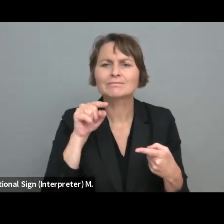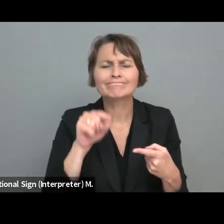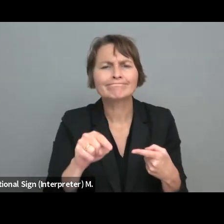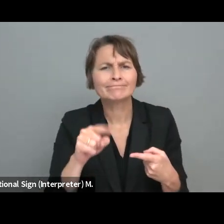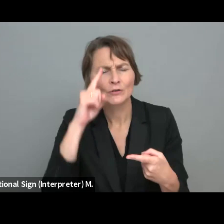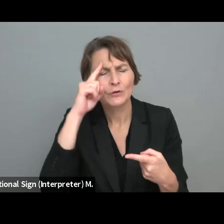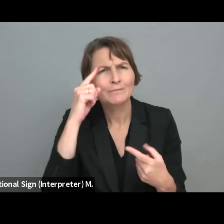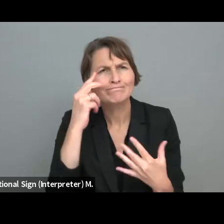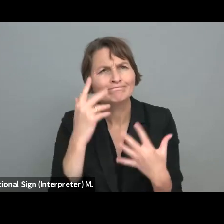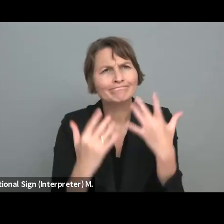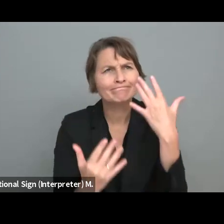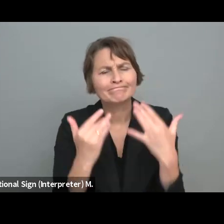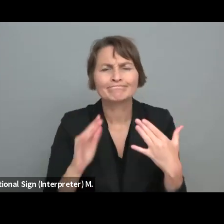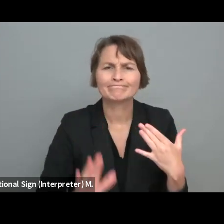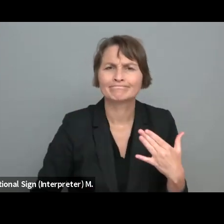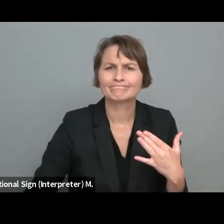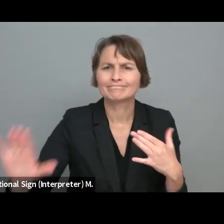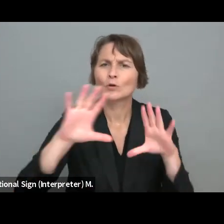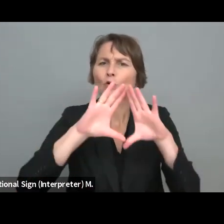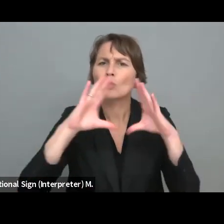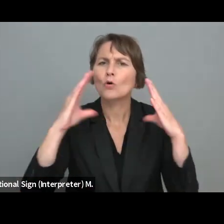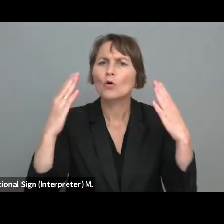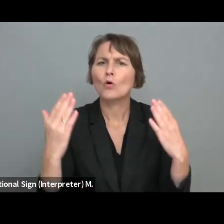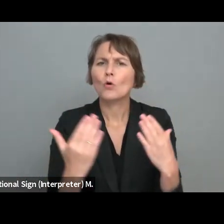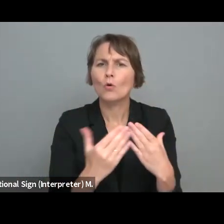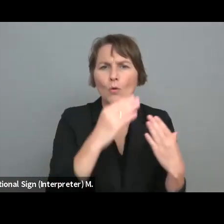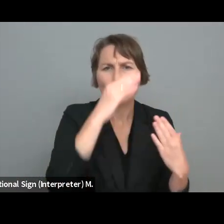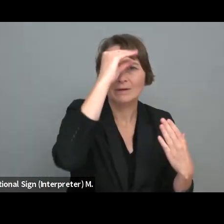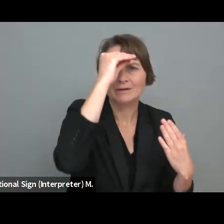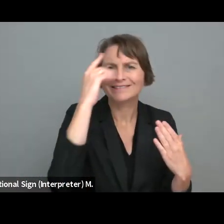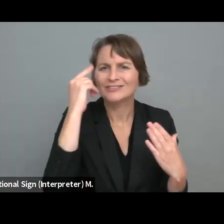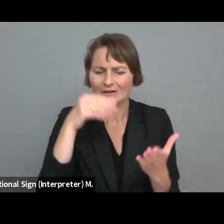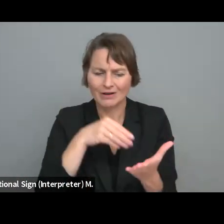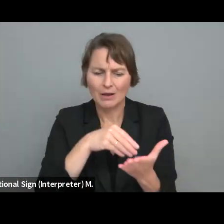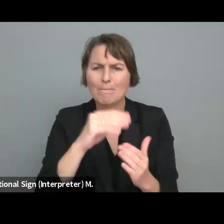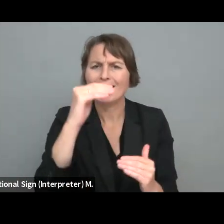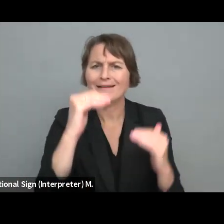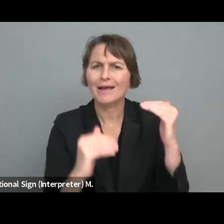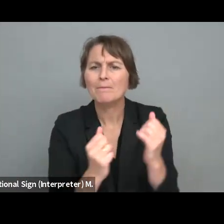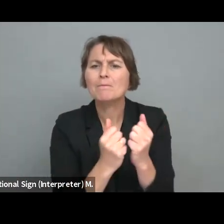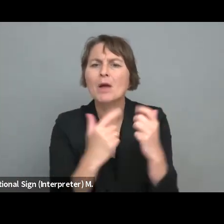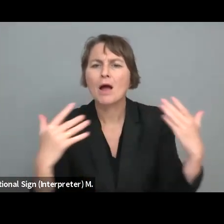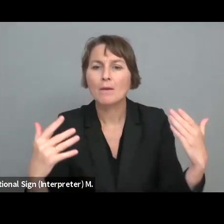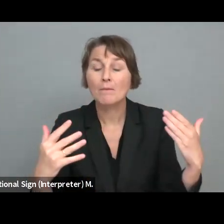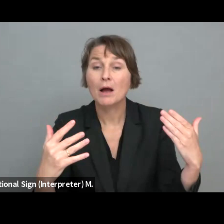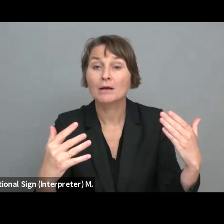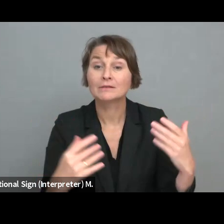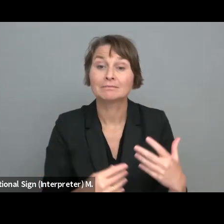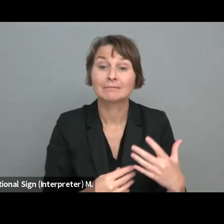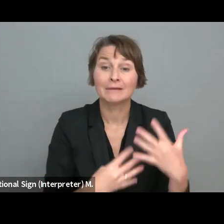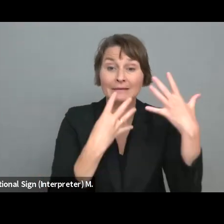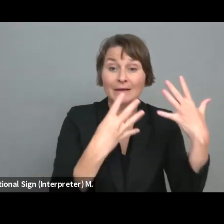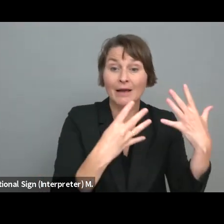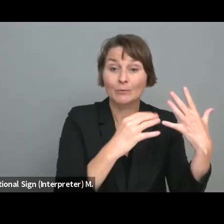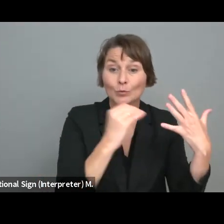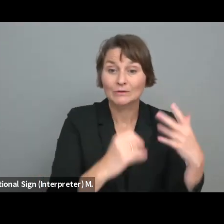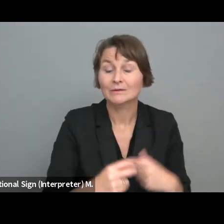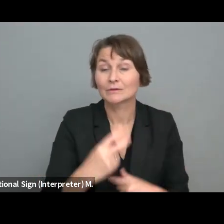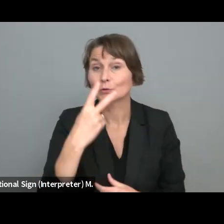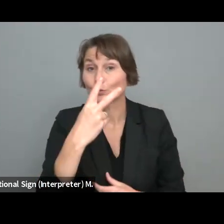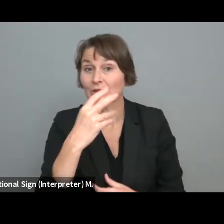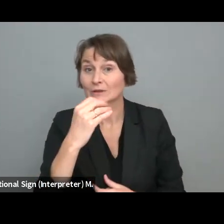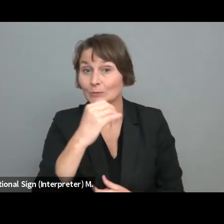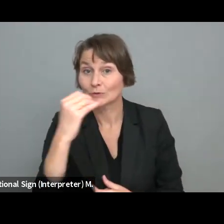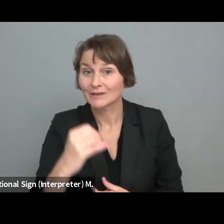estimated global gender pay gap? Is it 9%? Is it 20%? or is it 32%? Please make